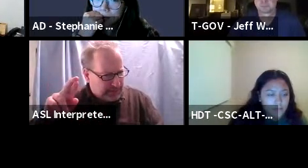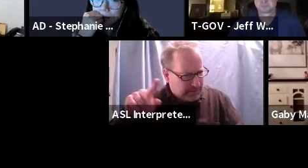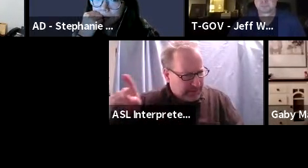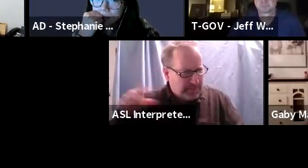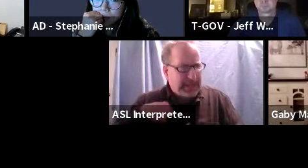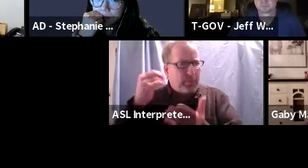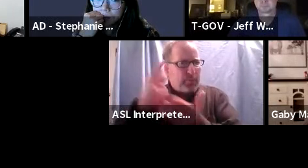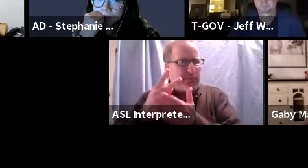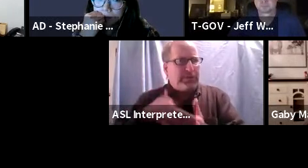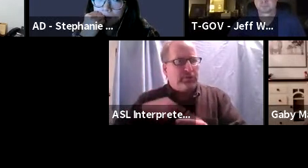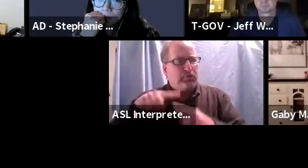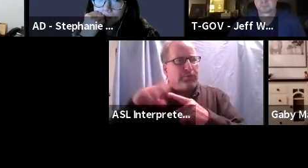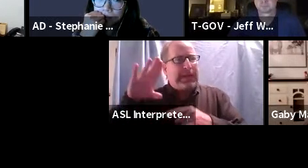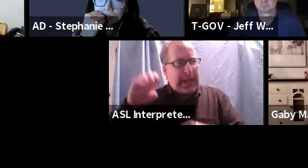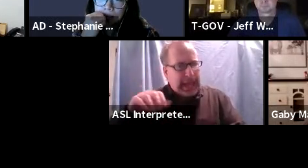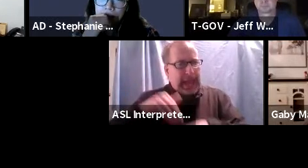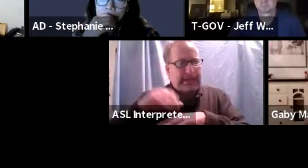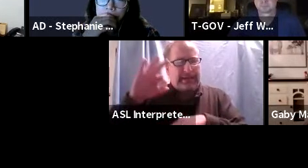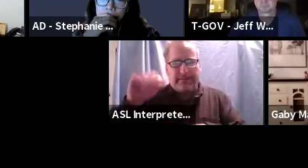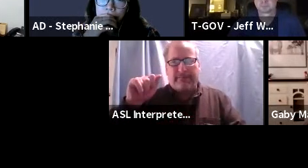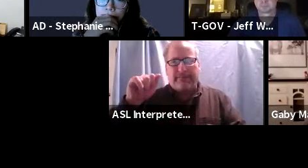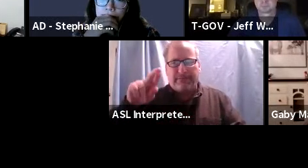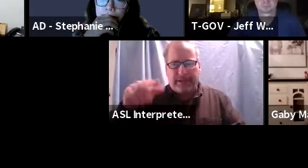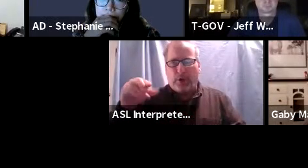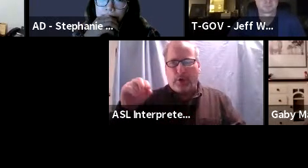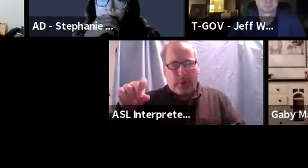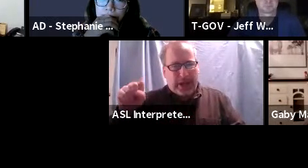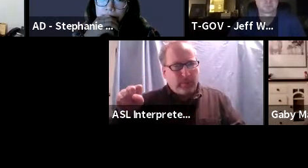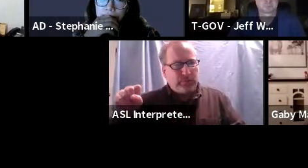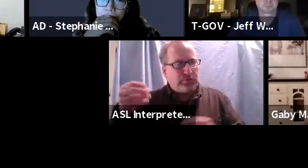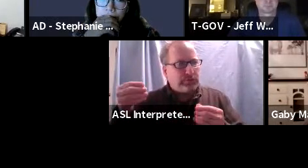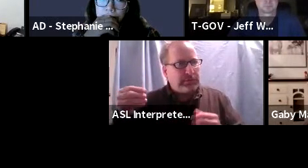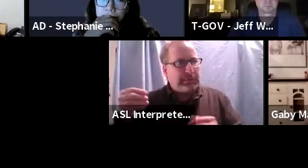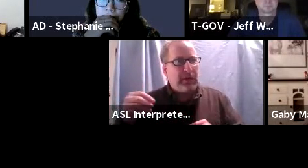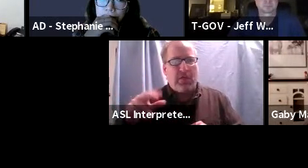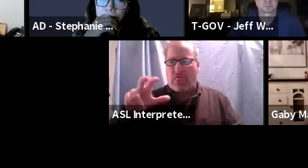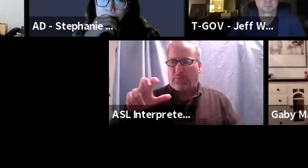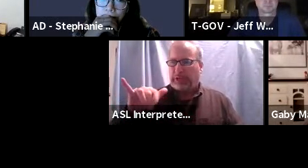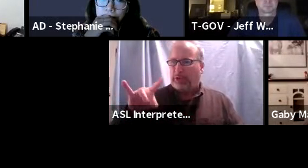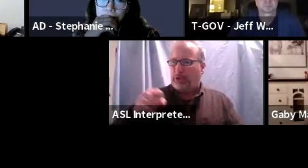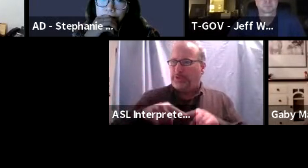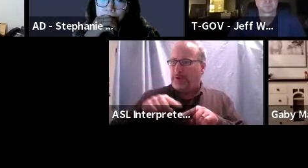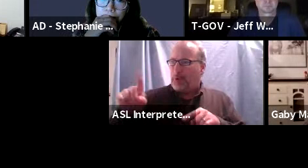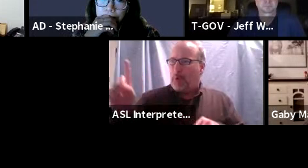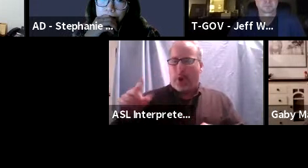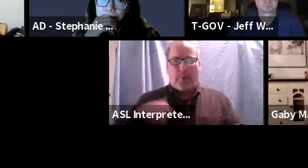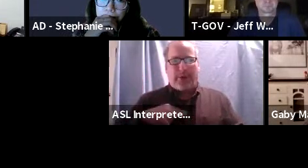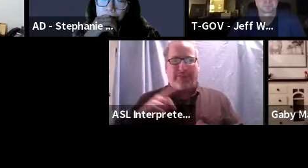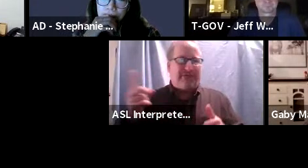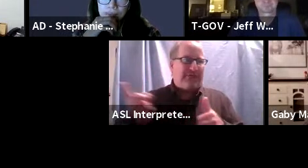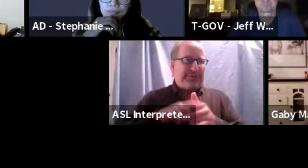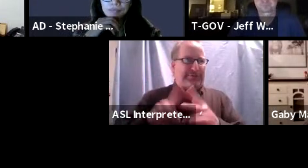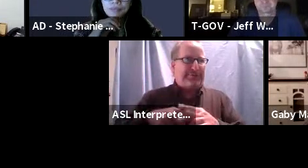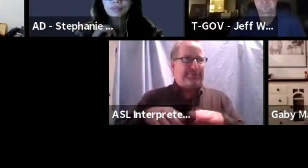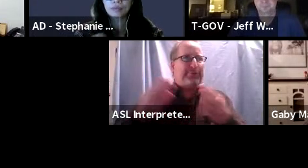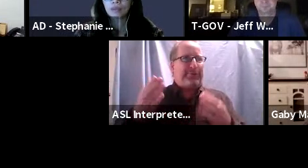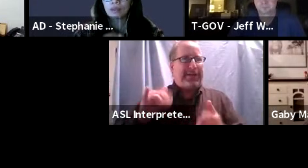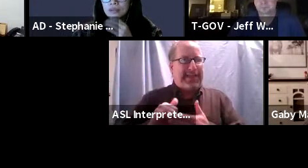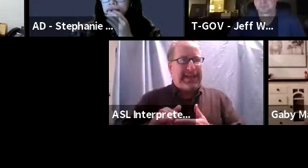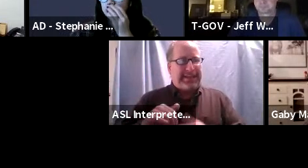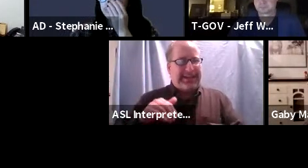their at the fairgrounds, which would actually be only 300 yards away from the initial location at Merlot. So